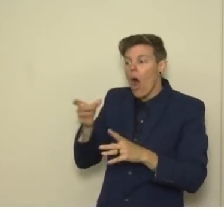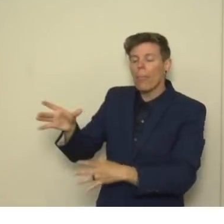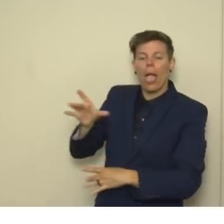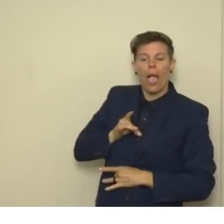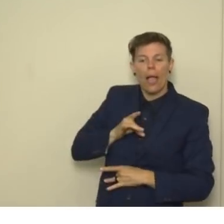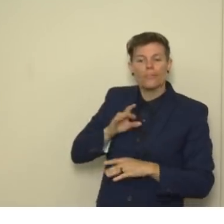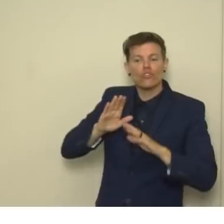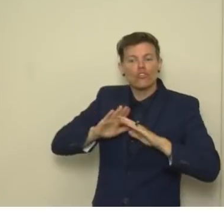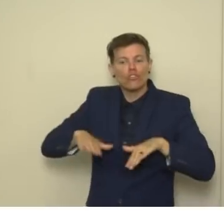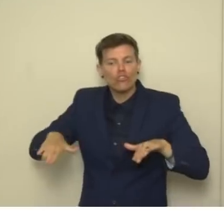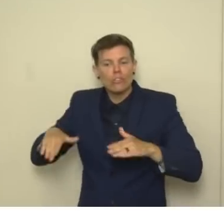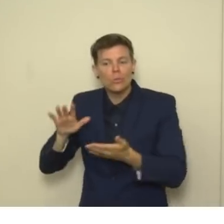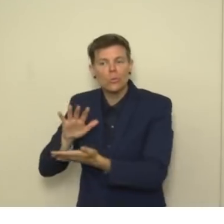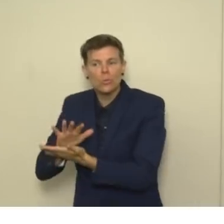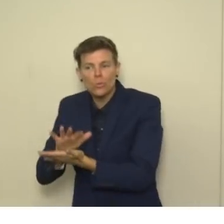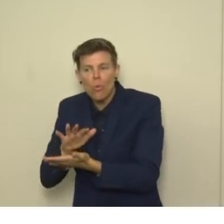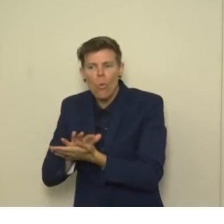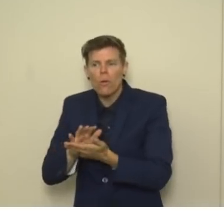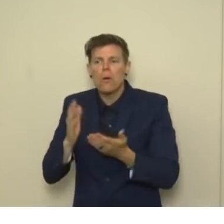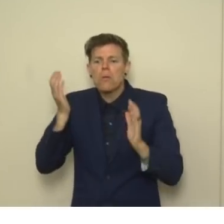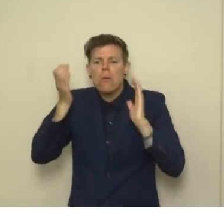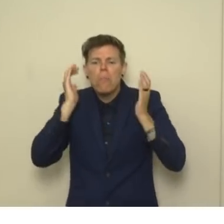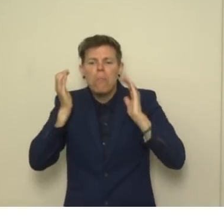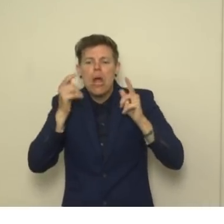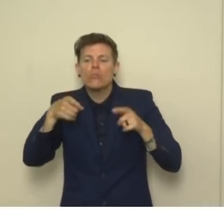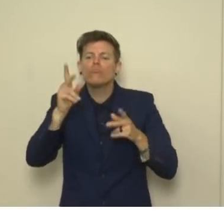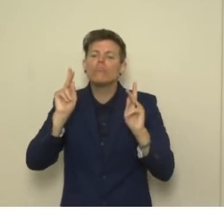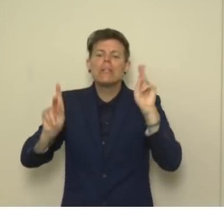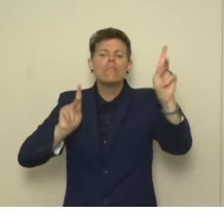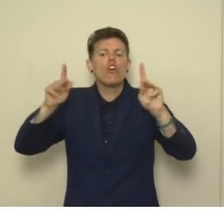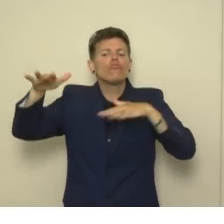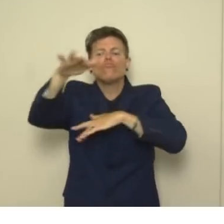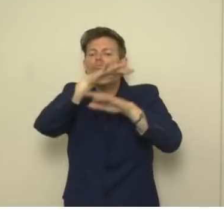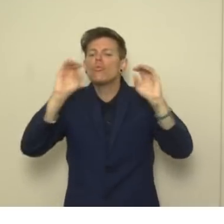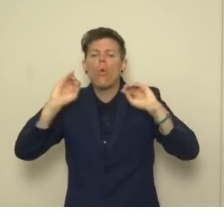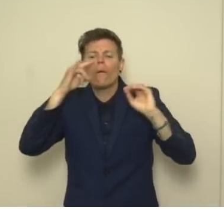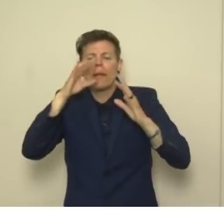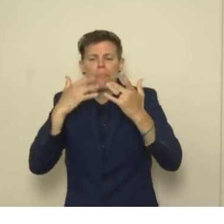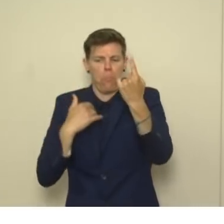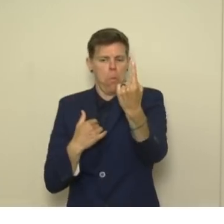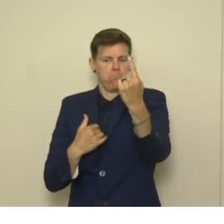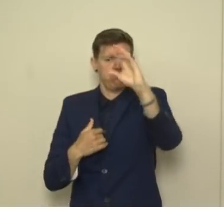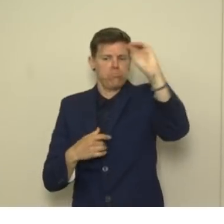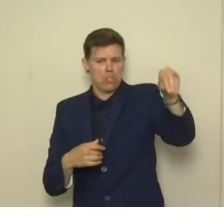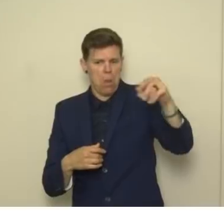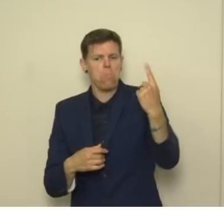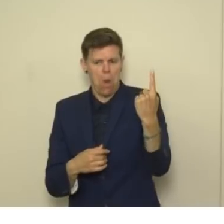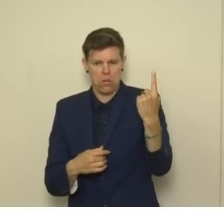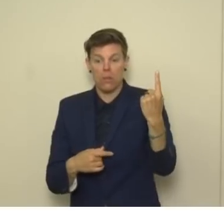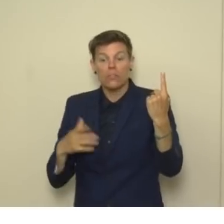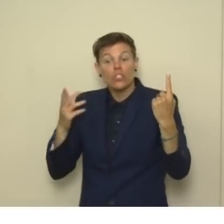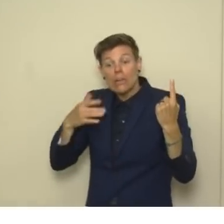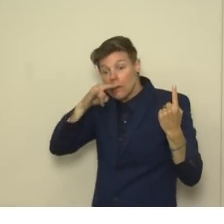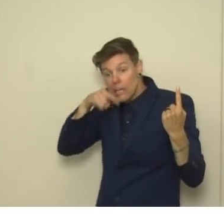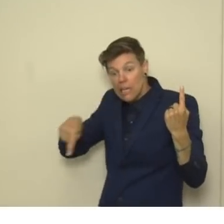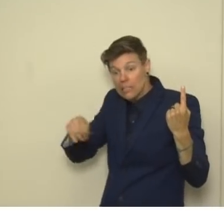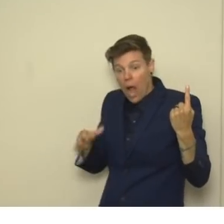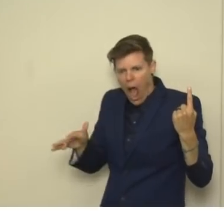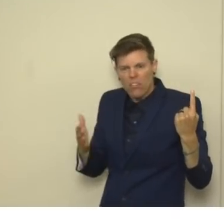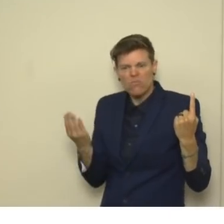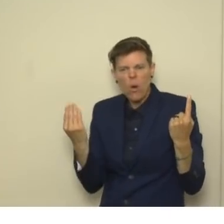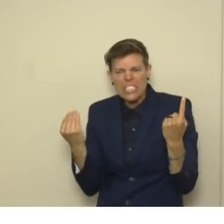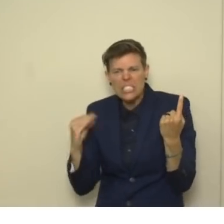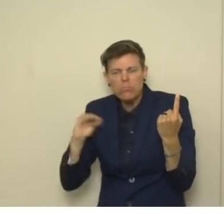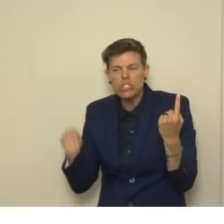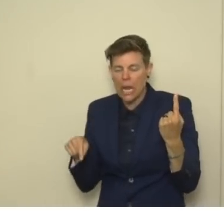school-age kids at home was only 1%. So we're watching this closely, watching the issues with the kids. Fortunately,